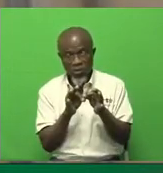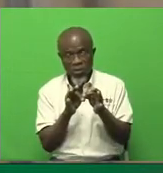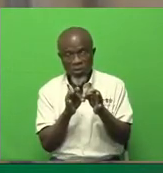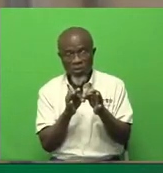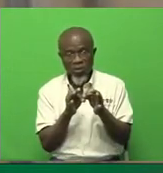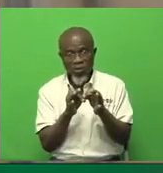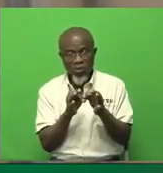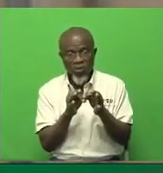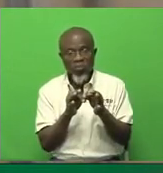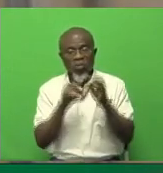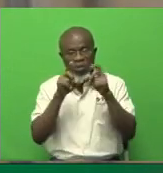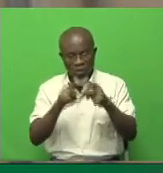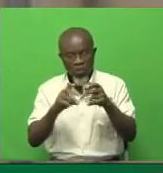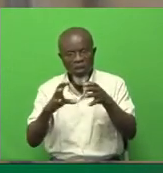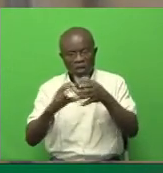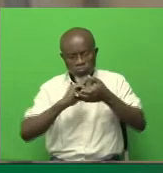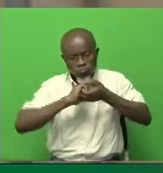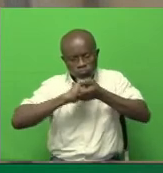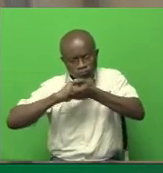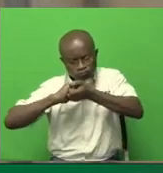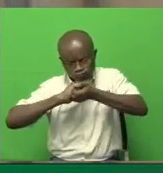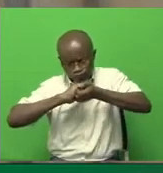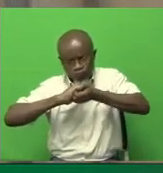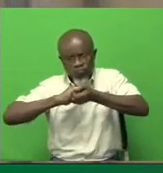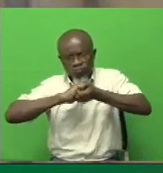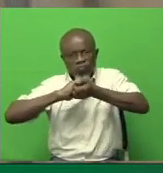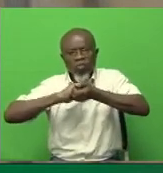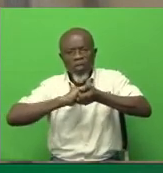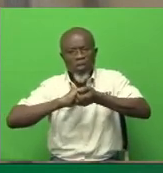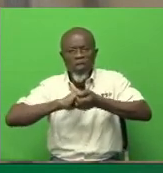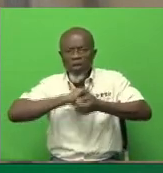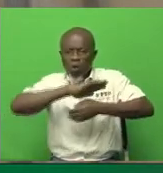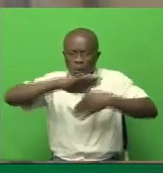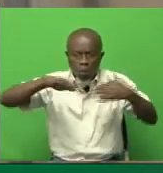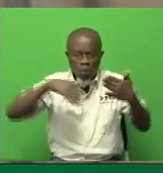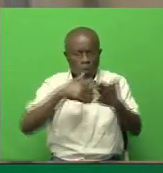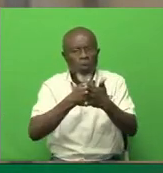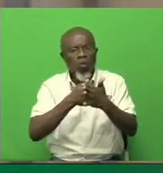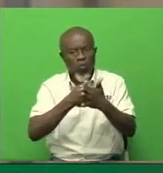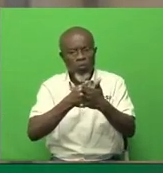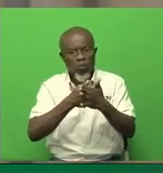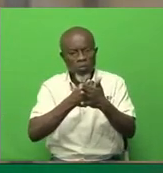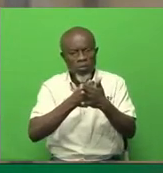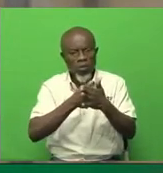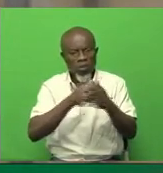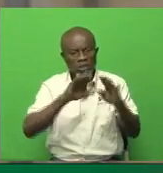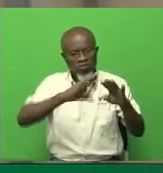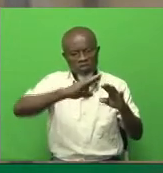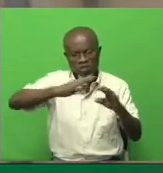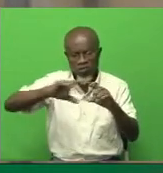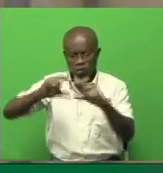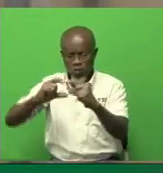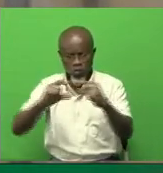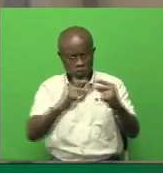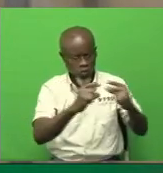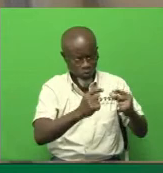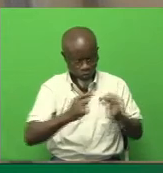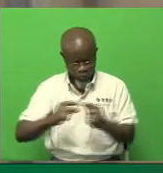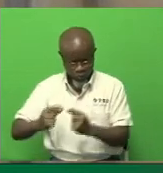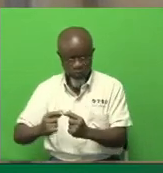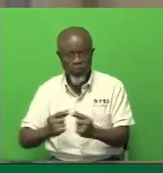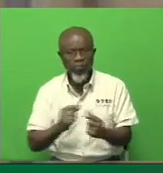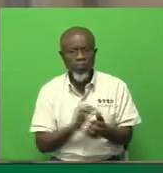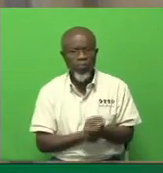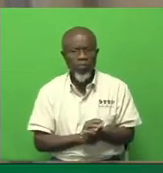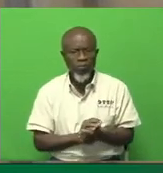is collaboration and buy-in from all of these stakeholders so having identified five million challenges